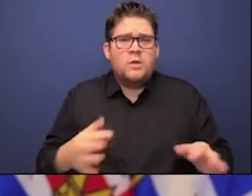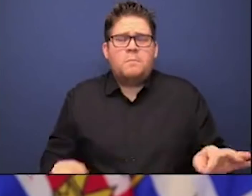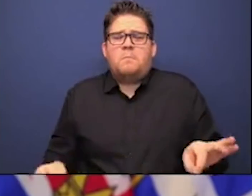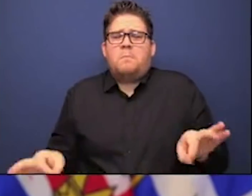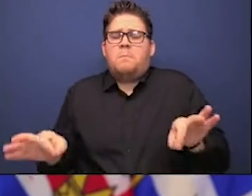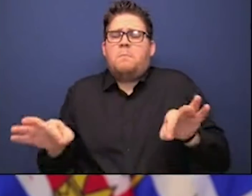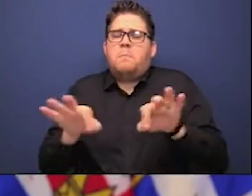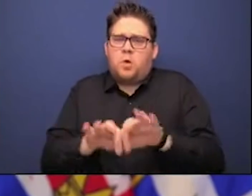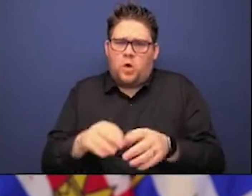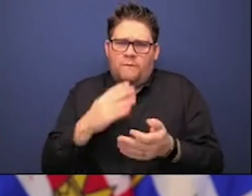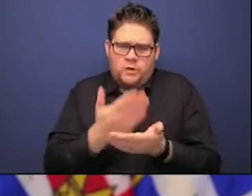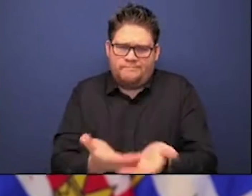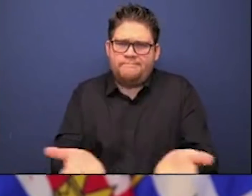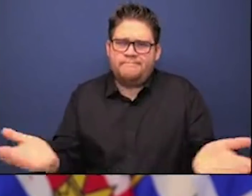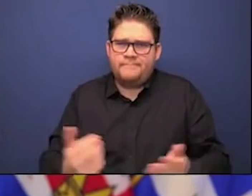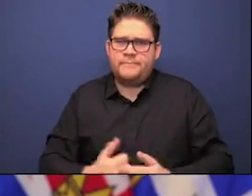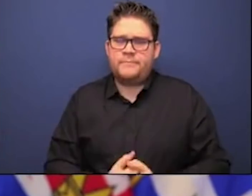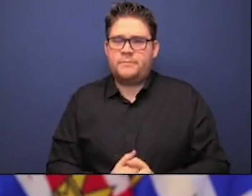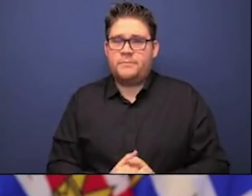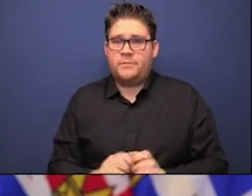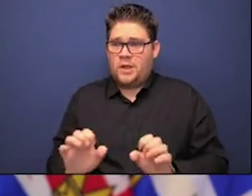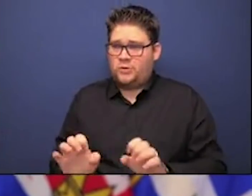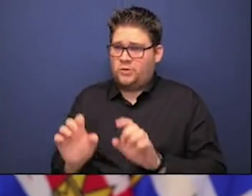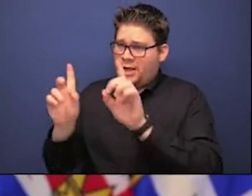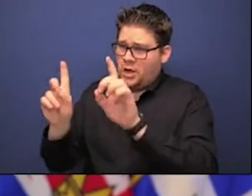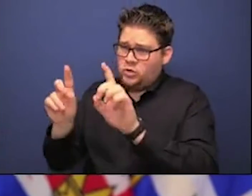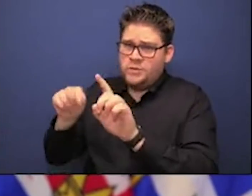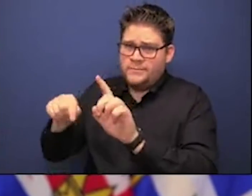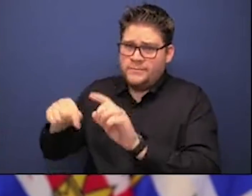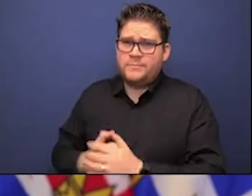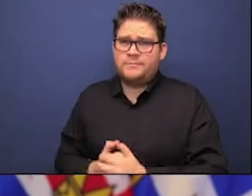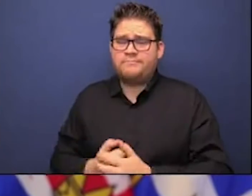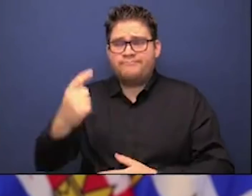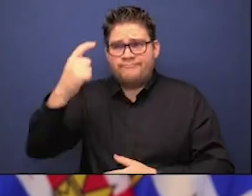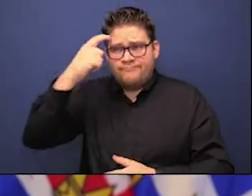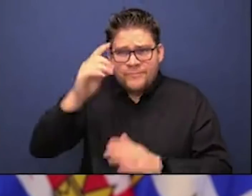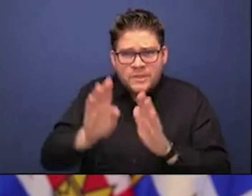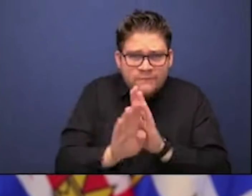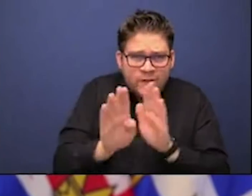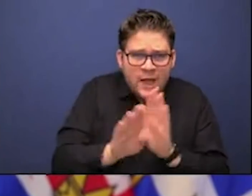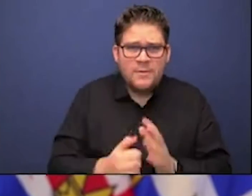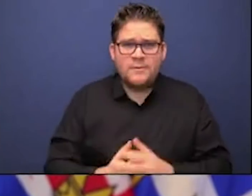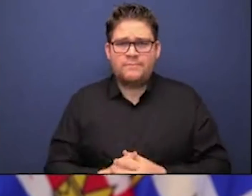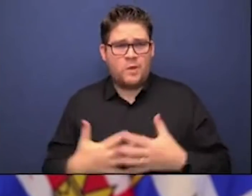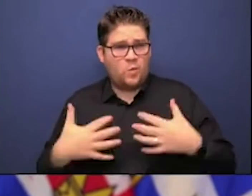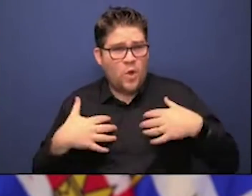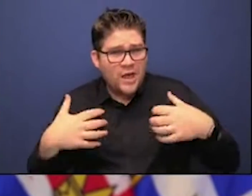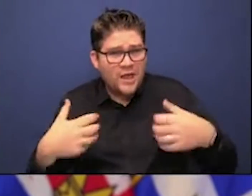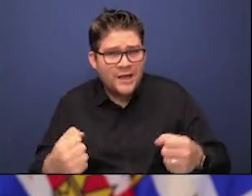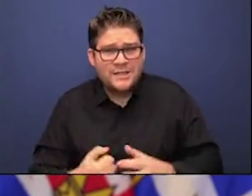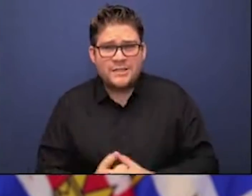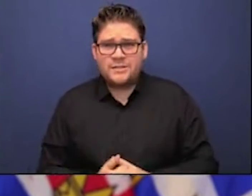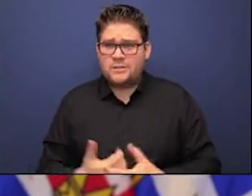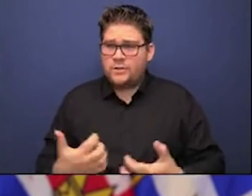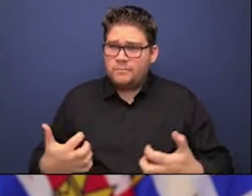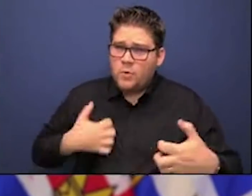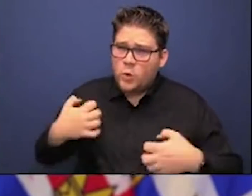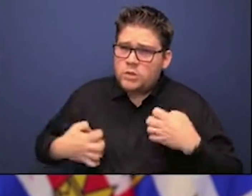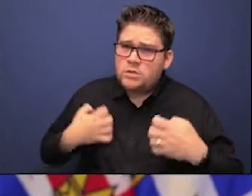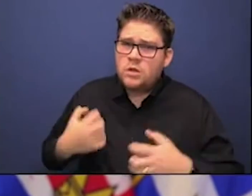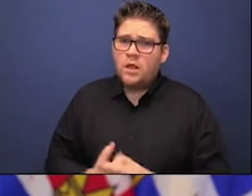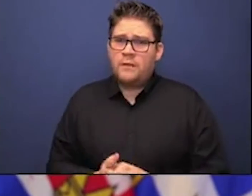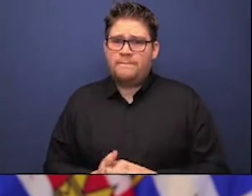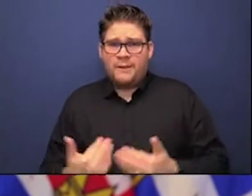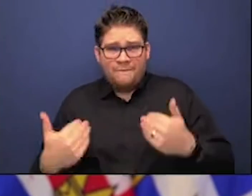their education, but also for mental, physical, and emotional wellness. It is such an important part